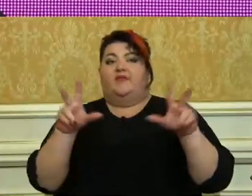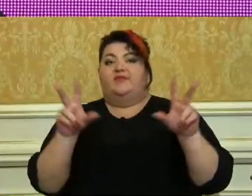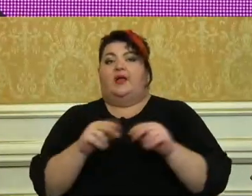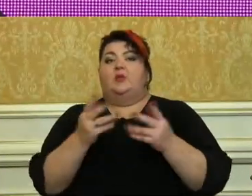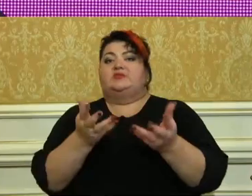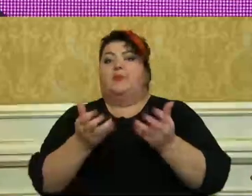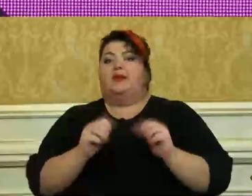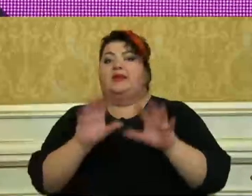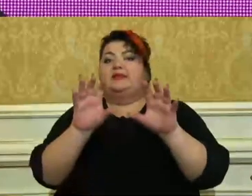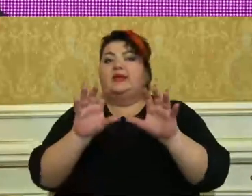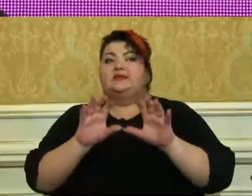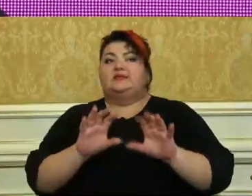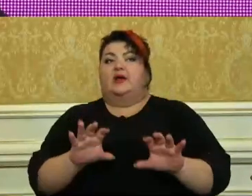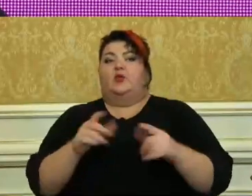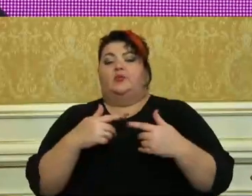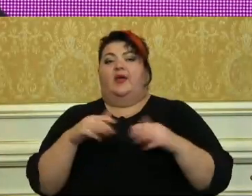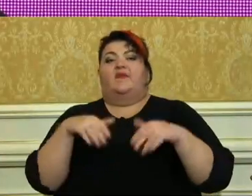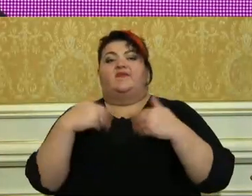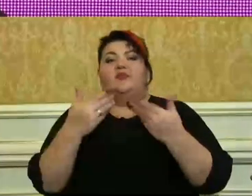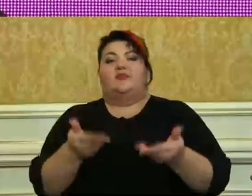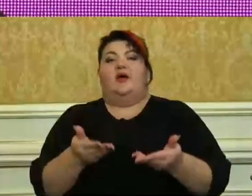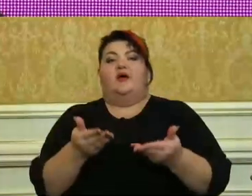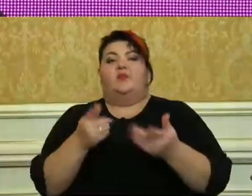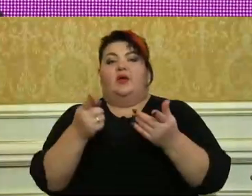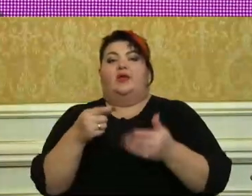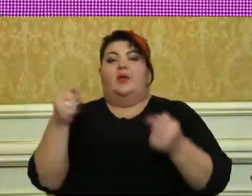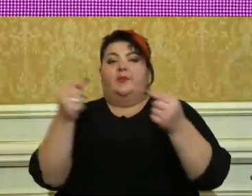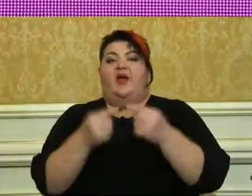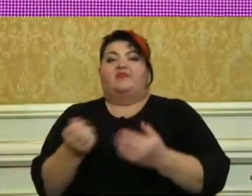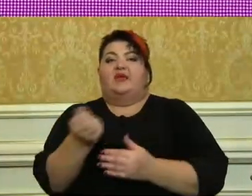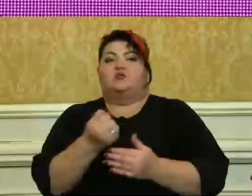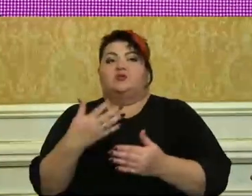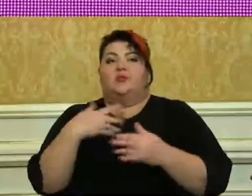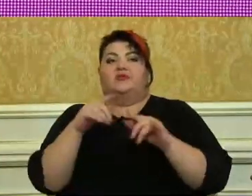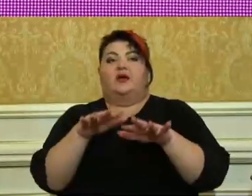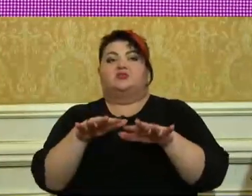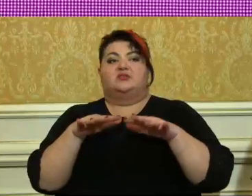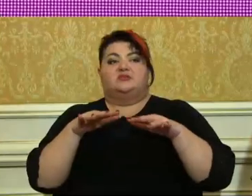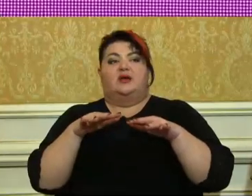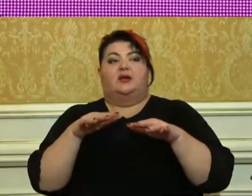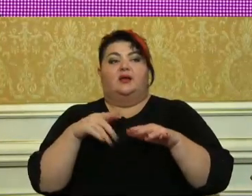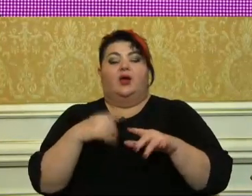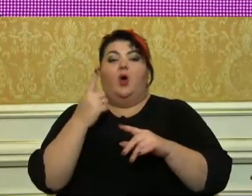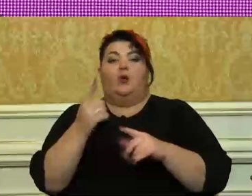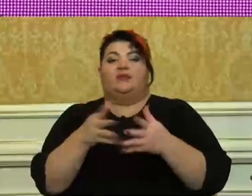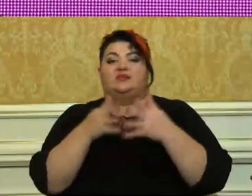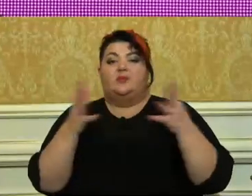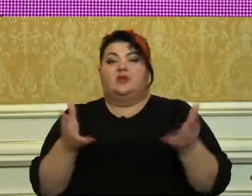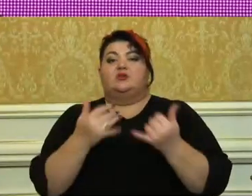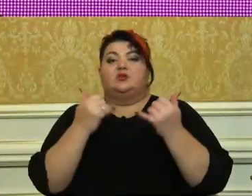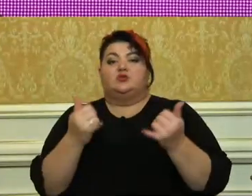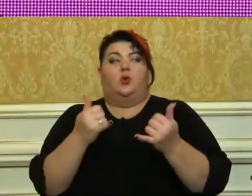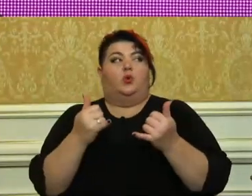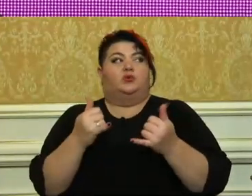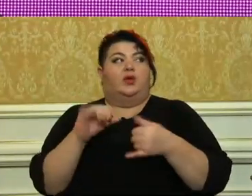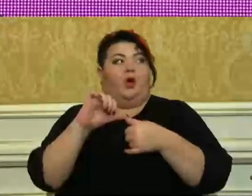biggest success of this session, that's why we managed to adopt the law, and we welcome, by the way, the embassies in